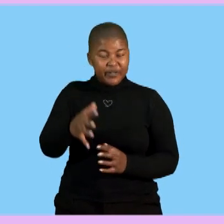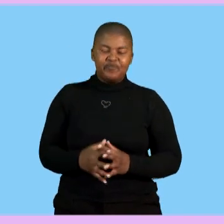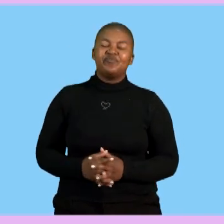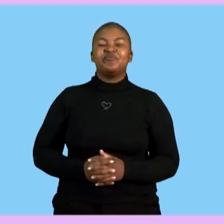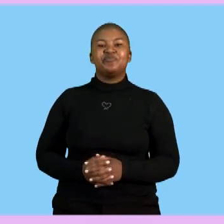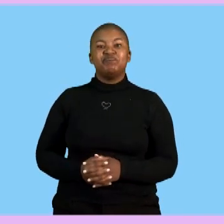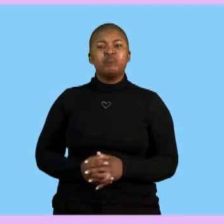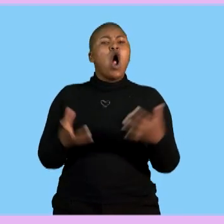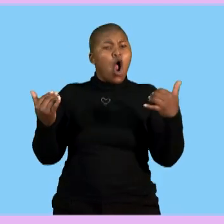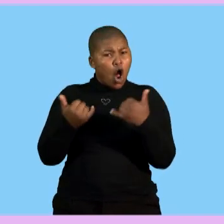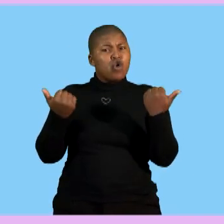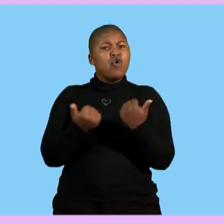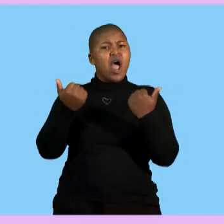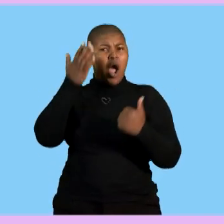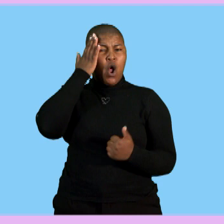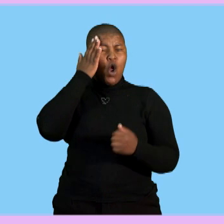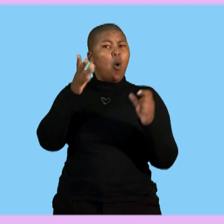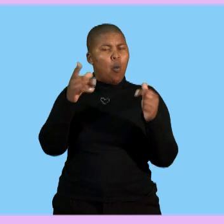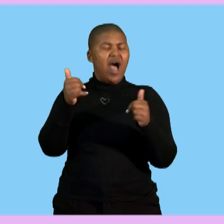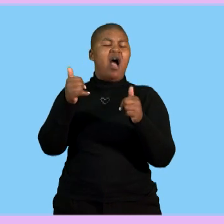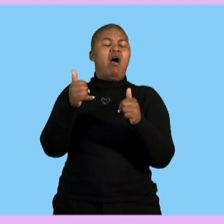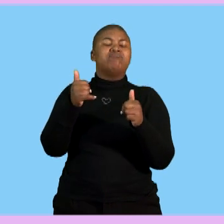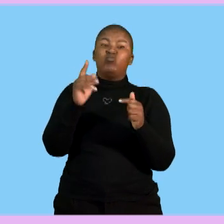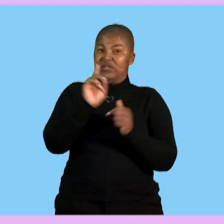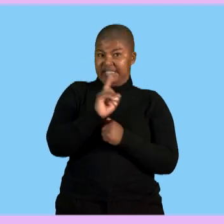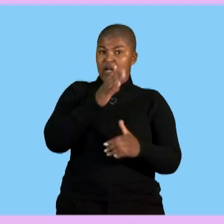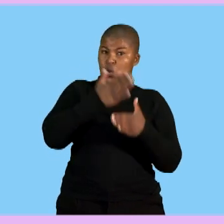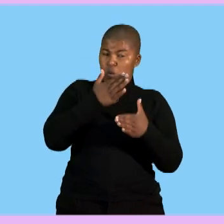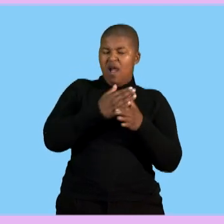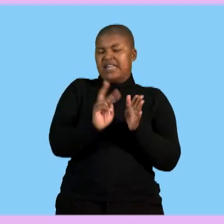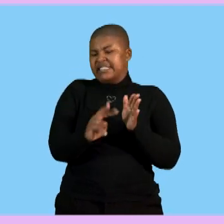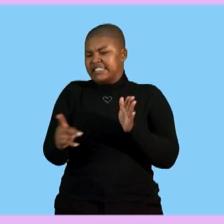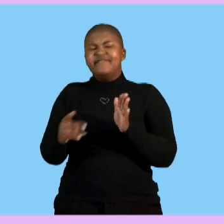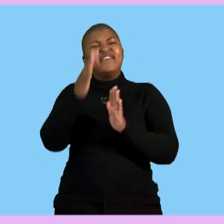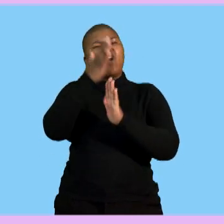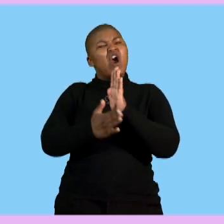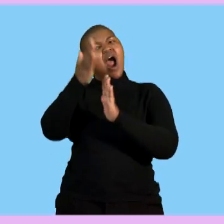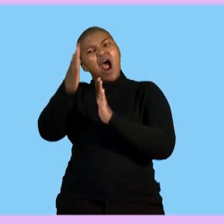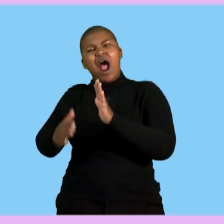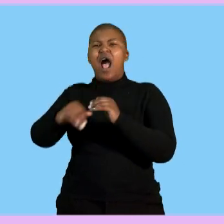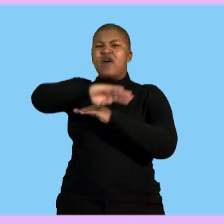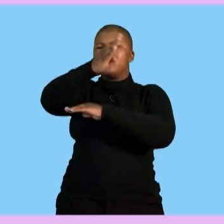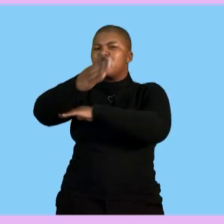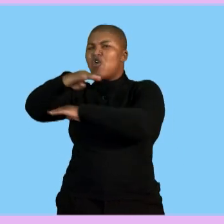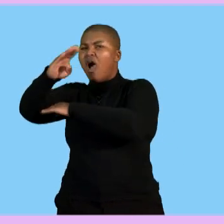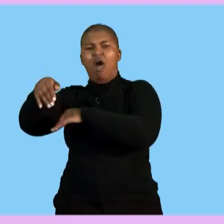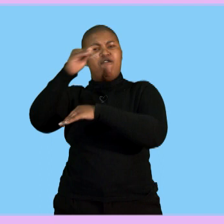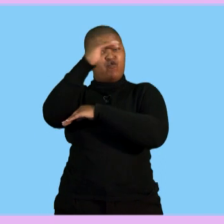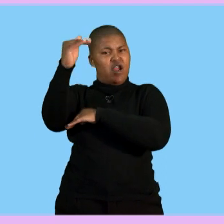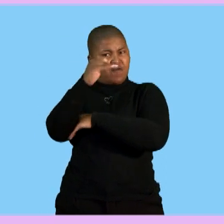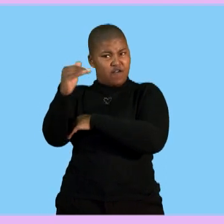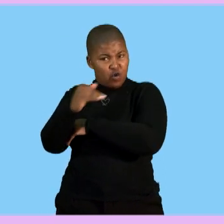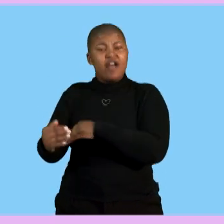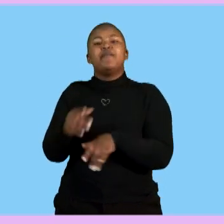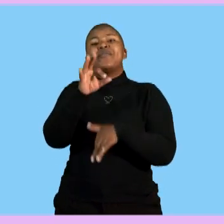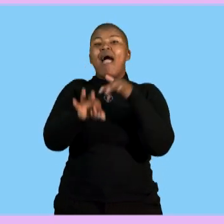Our pre-knowledge is working with different graphs, explaining the story or message from a graph, and then